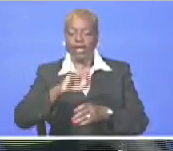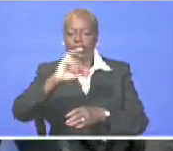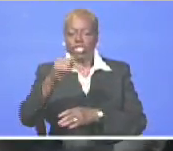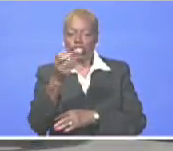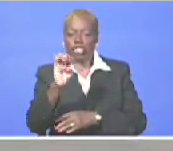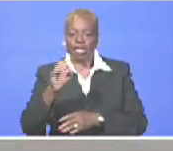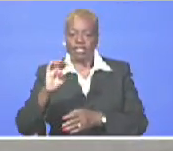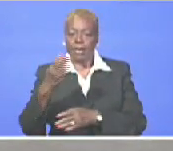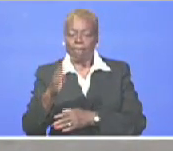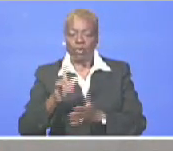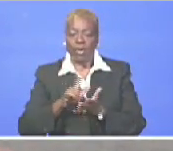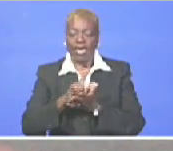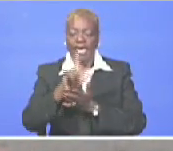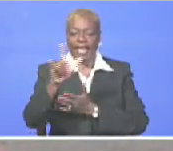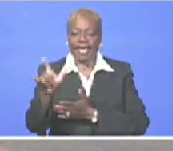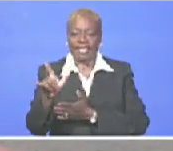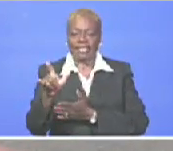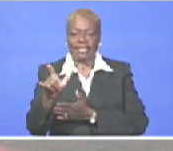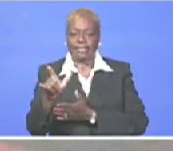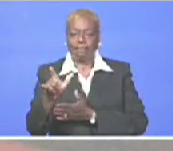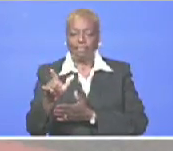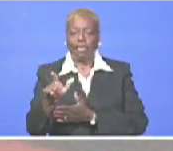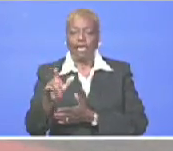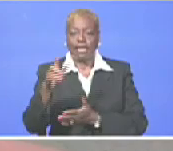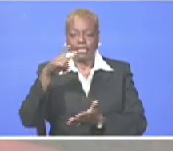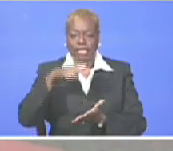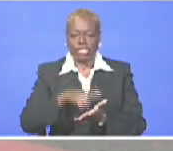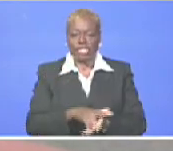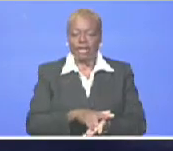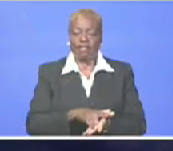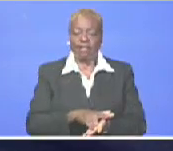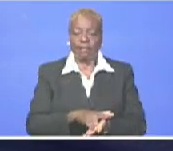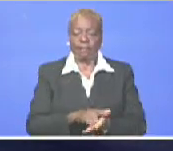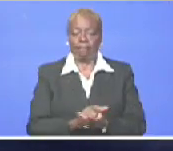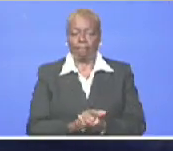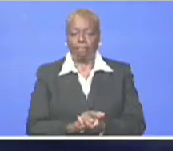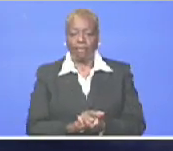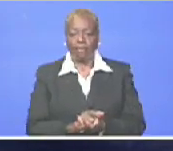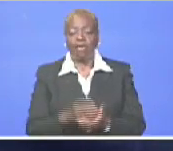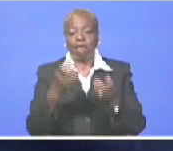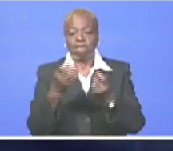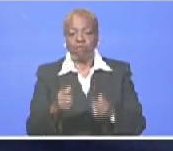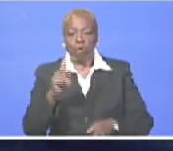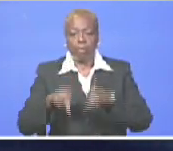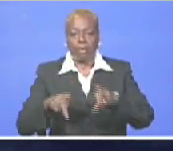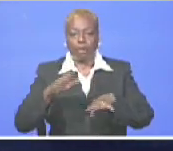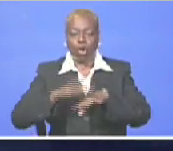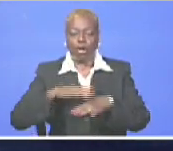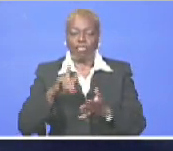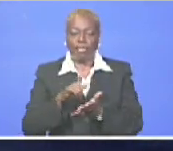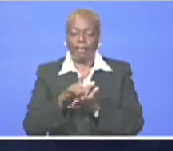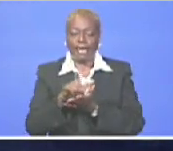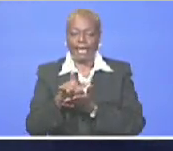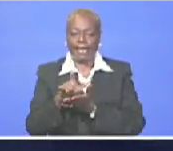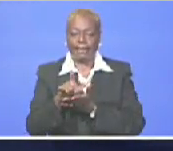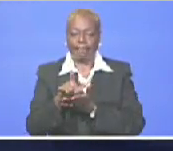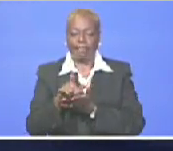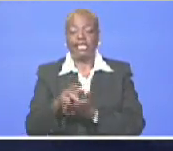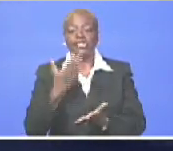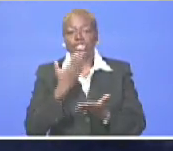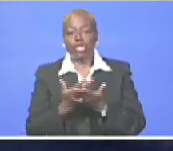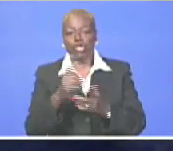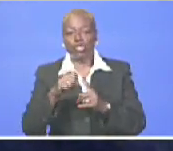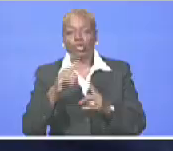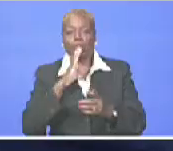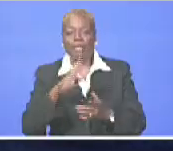Airlines, one of several flights that touched down at the country's main gateway. A few people on the plane. It's good to be back, though.